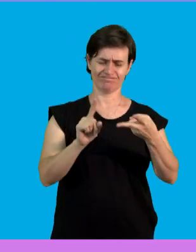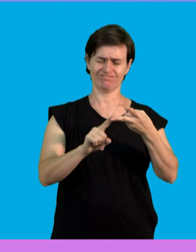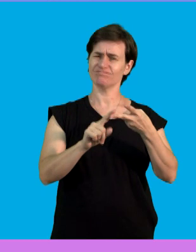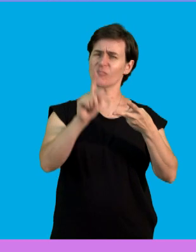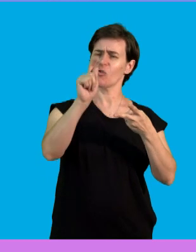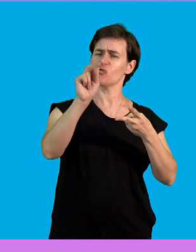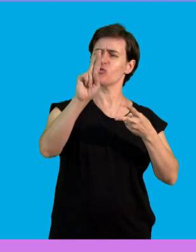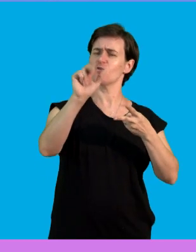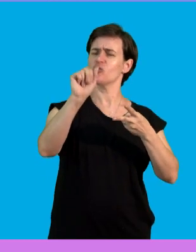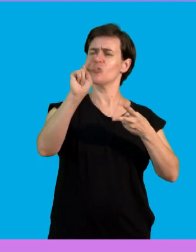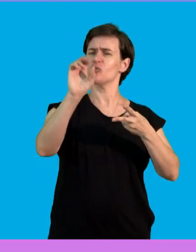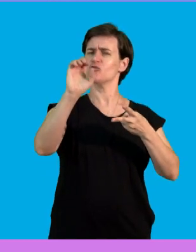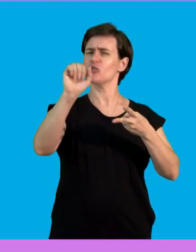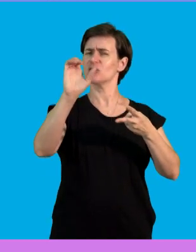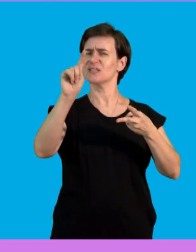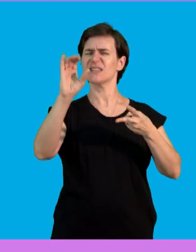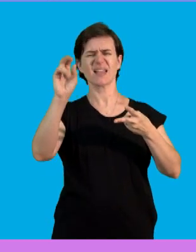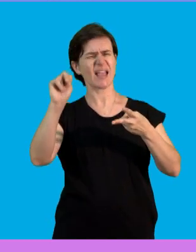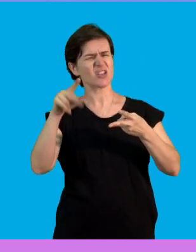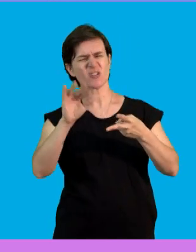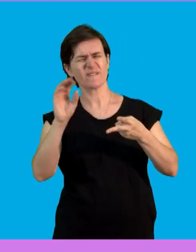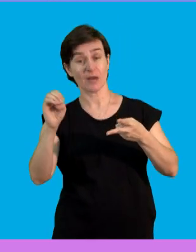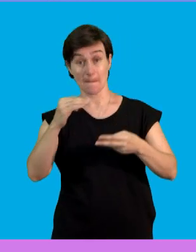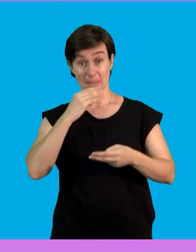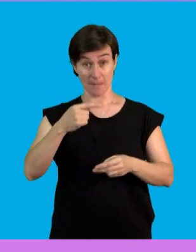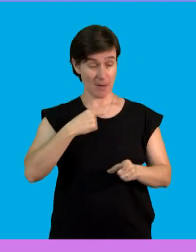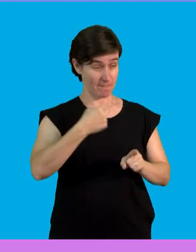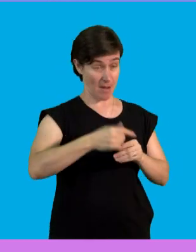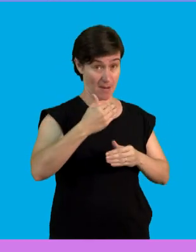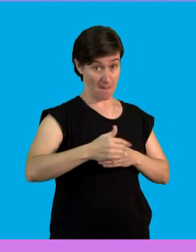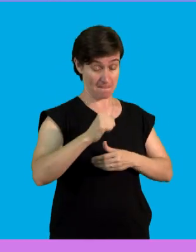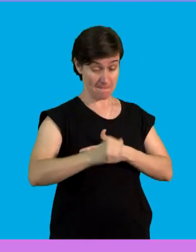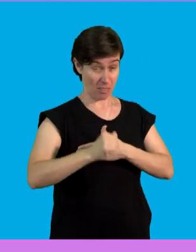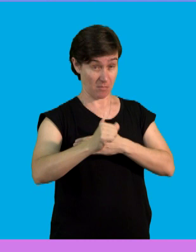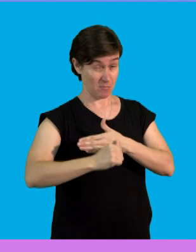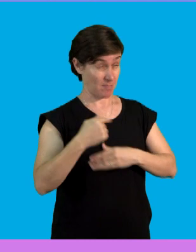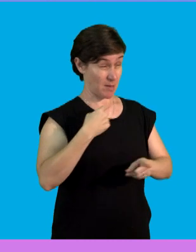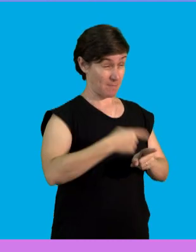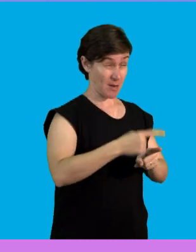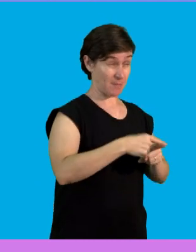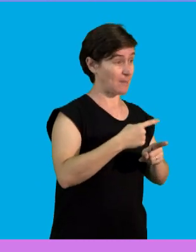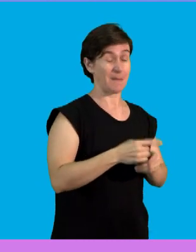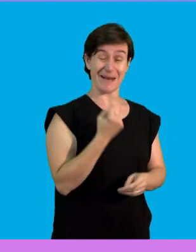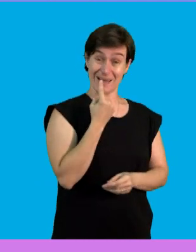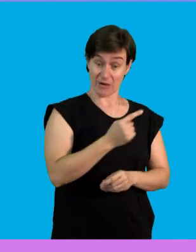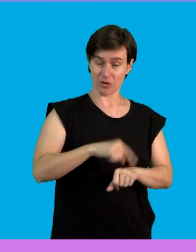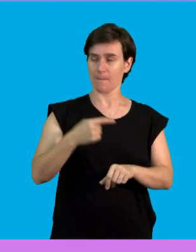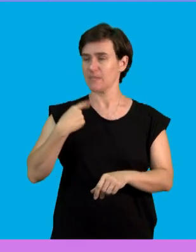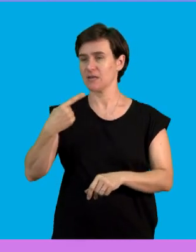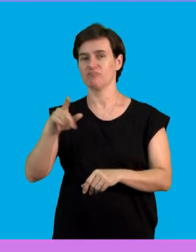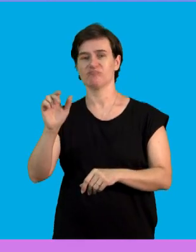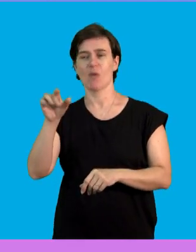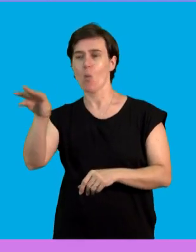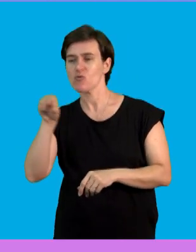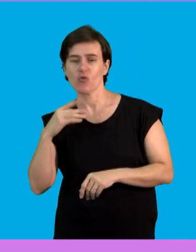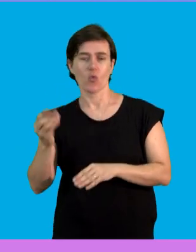you've got transaction fees. There is no monthly fees, but some banks charge a fee every time you withdraw